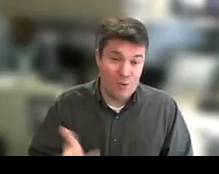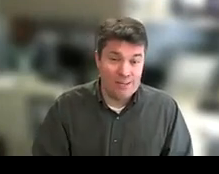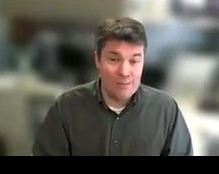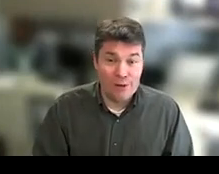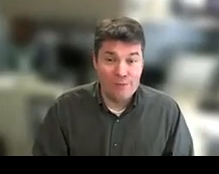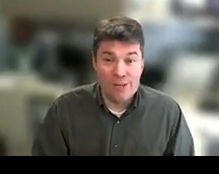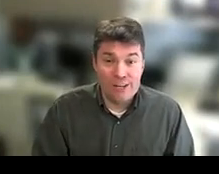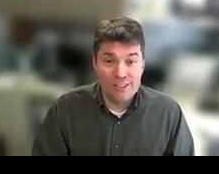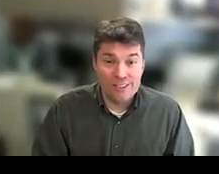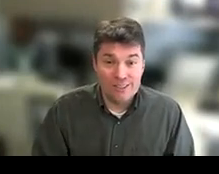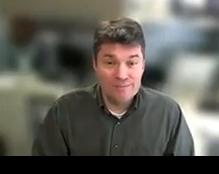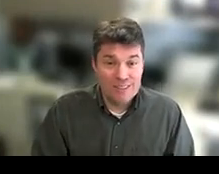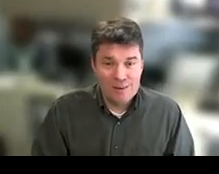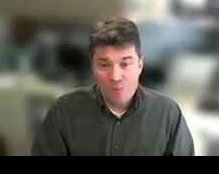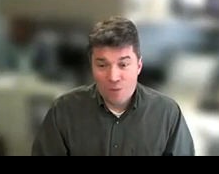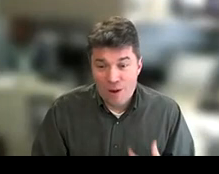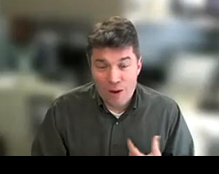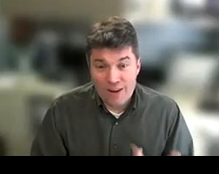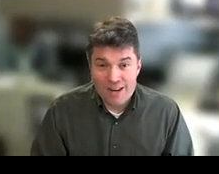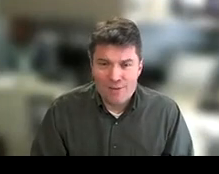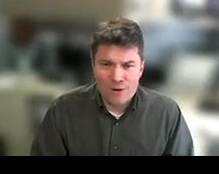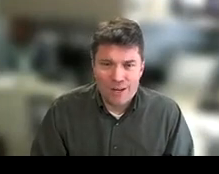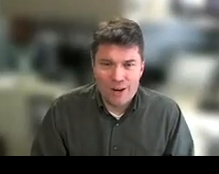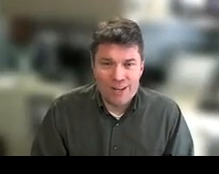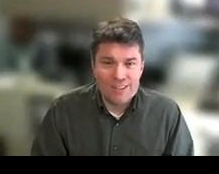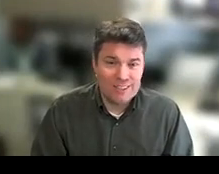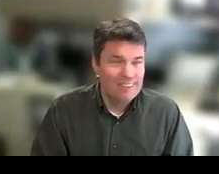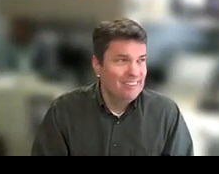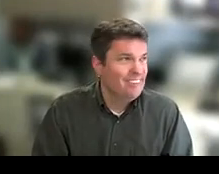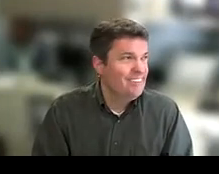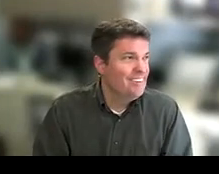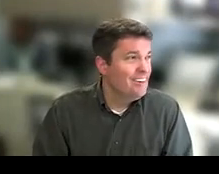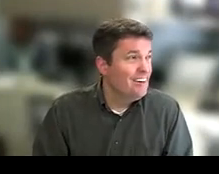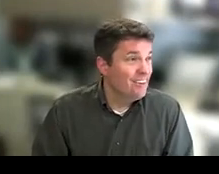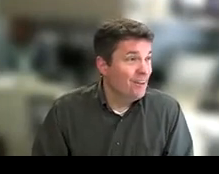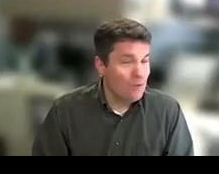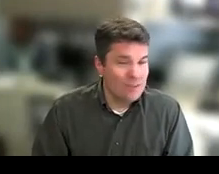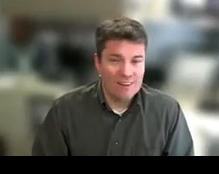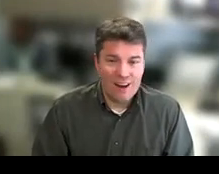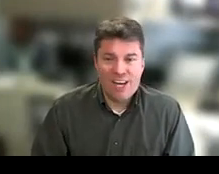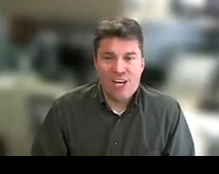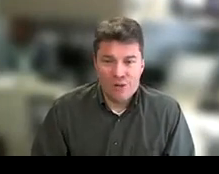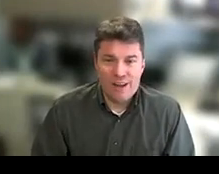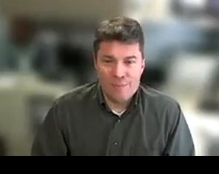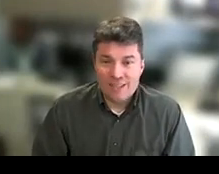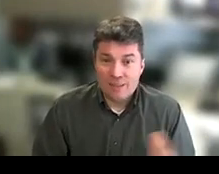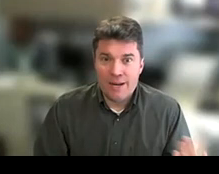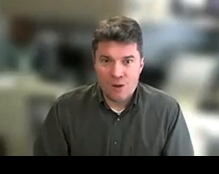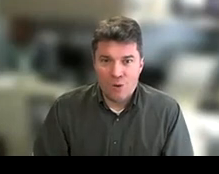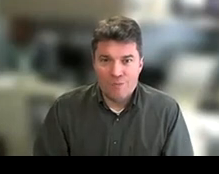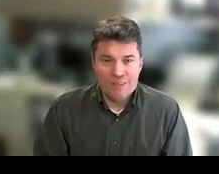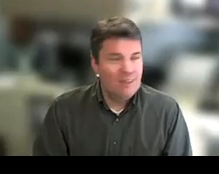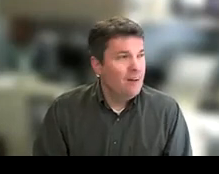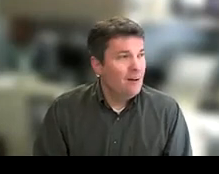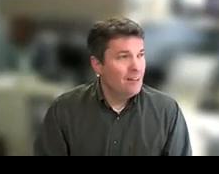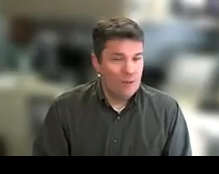So that squeak had been there for years. So both my wife and I never really heard it. So that was a cue to them that